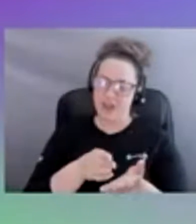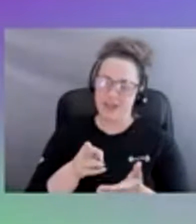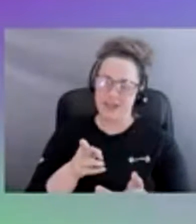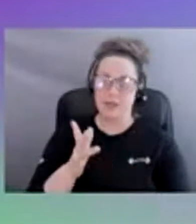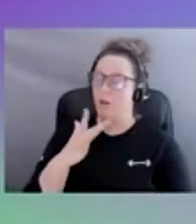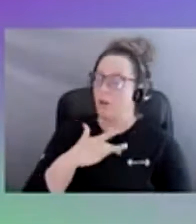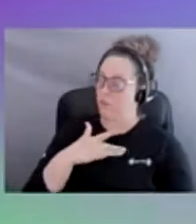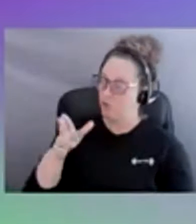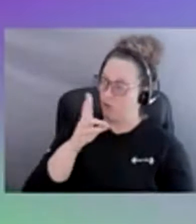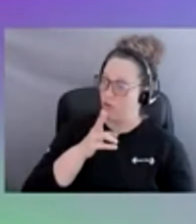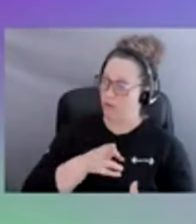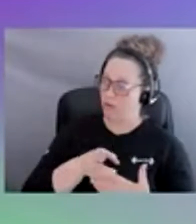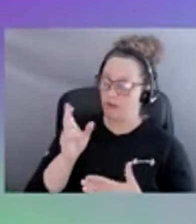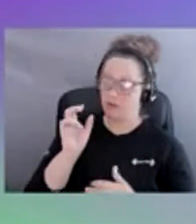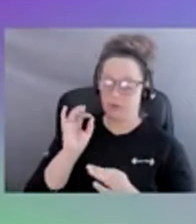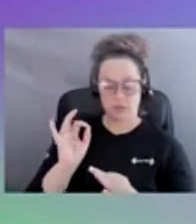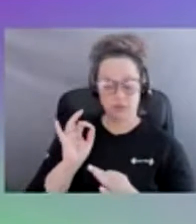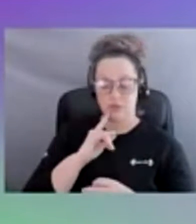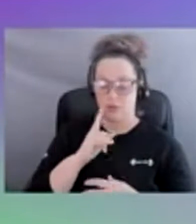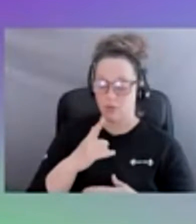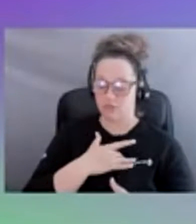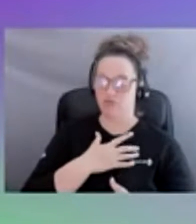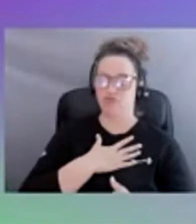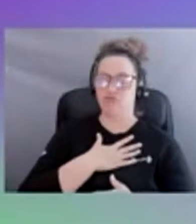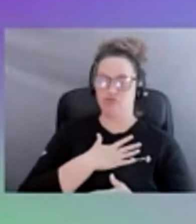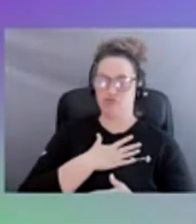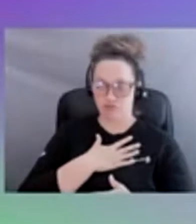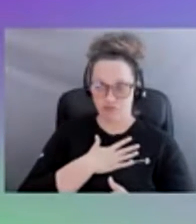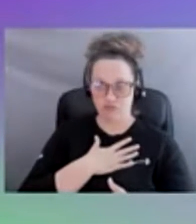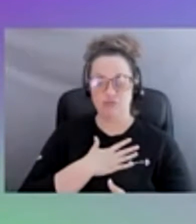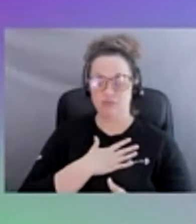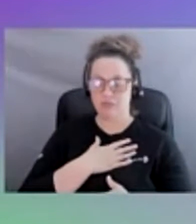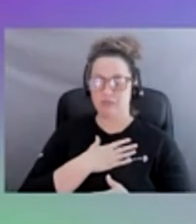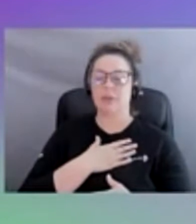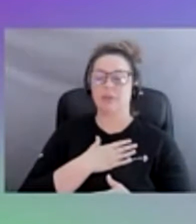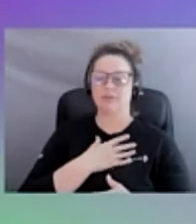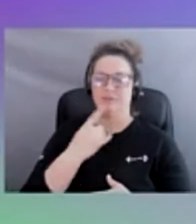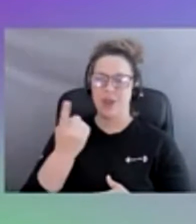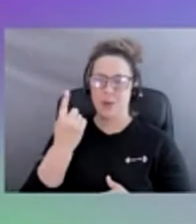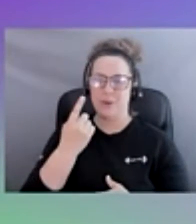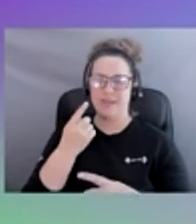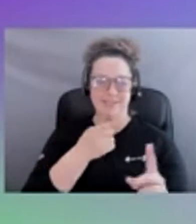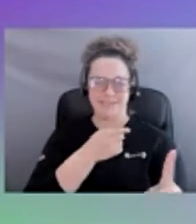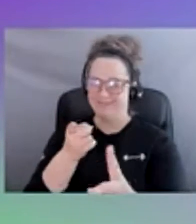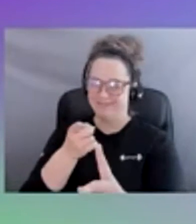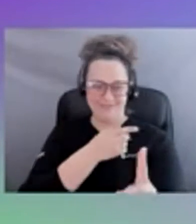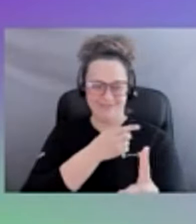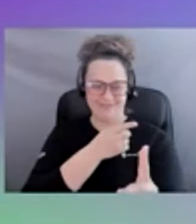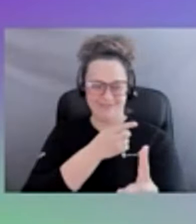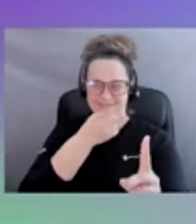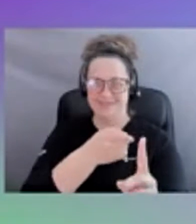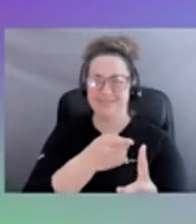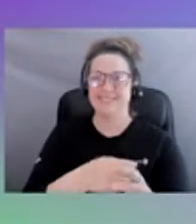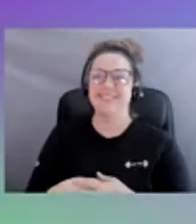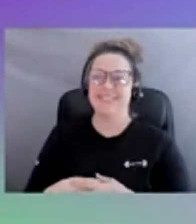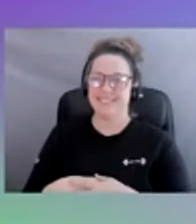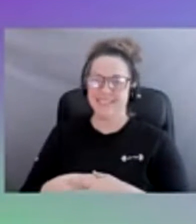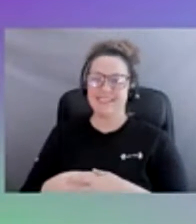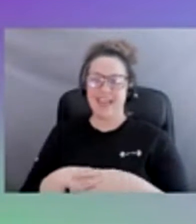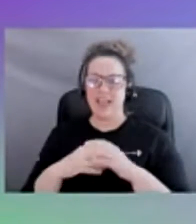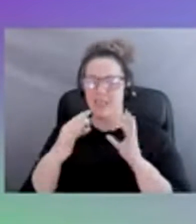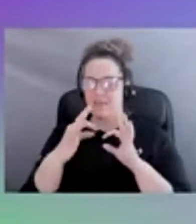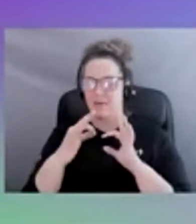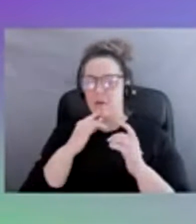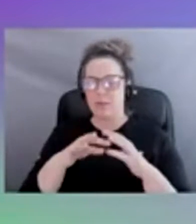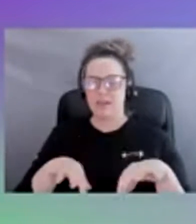appreciate that honesty. Yeah. It's always moving target, perhaps. And the feedback will be essential. So.